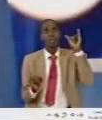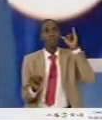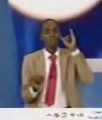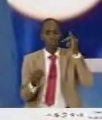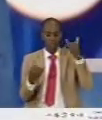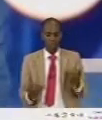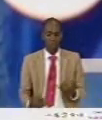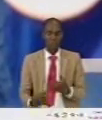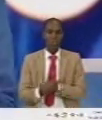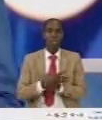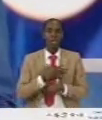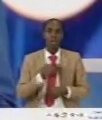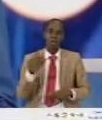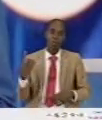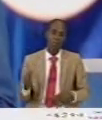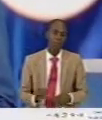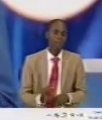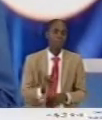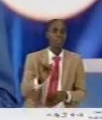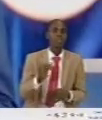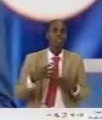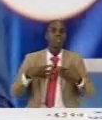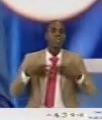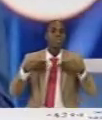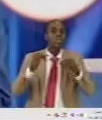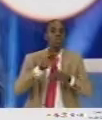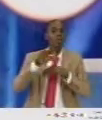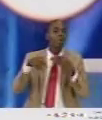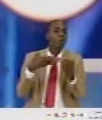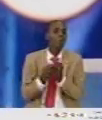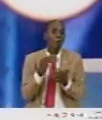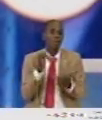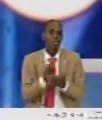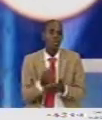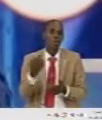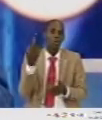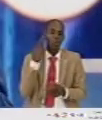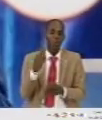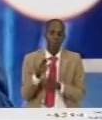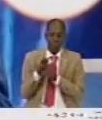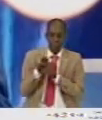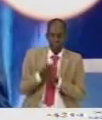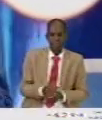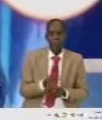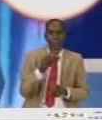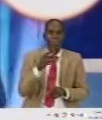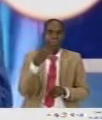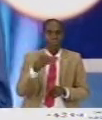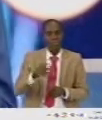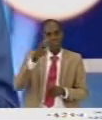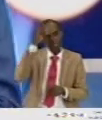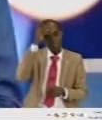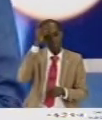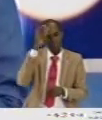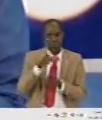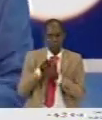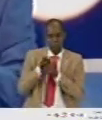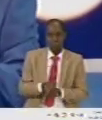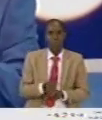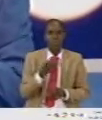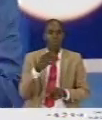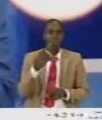and forever, healing all that were oppressed of the devil. Oppressed of the